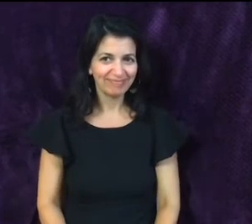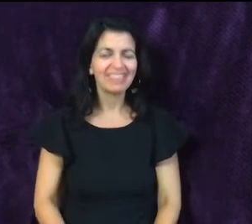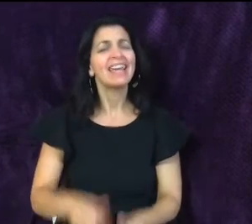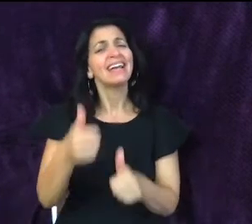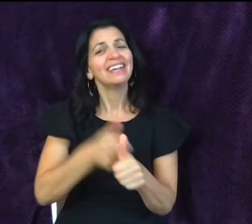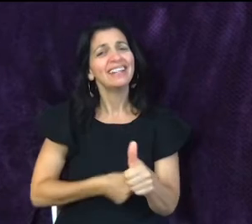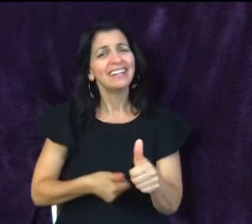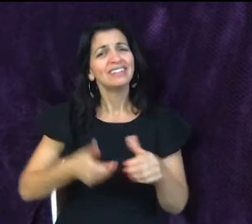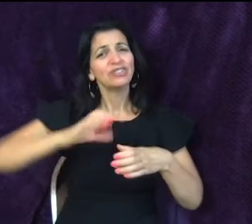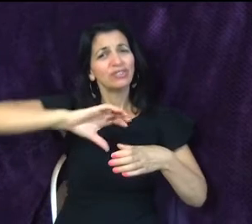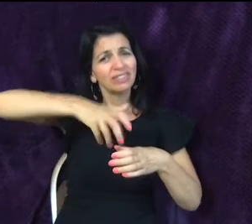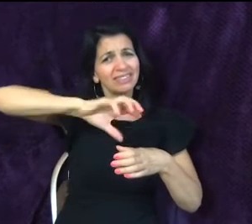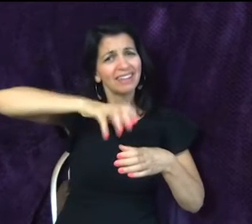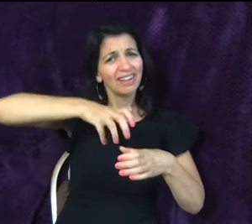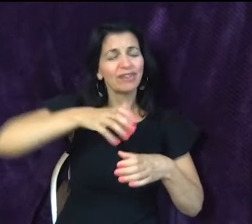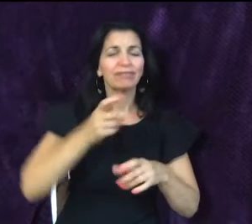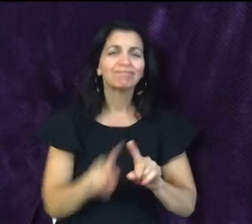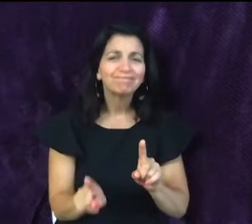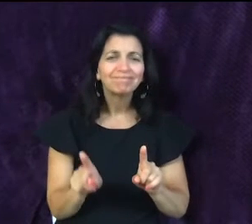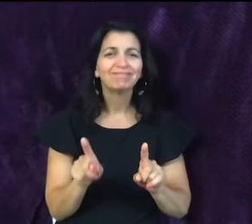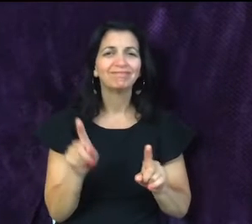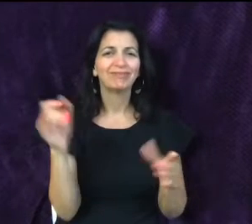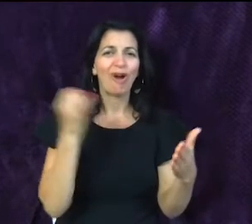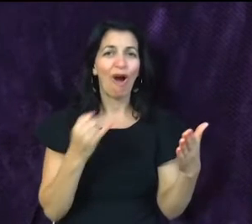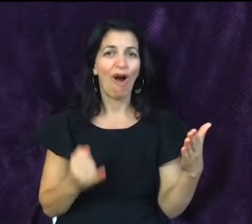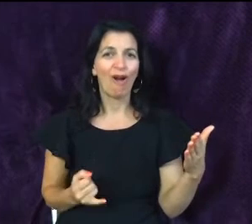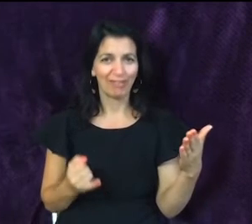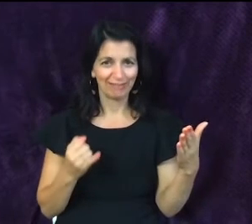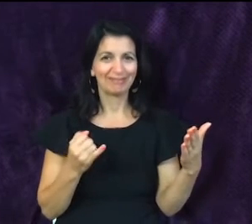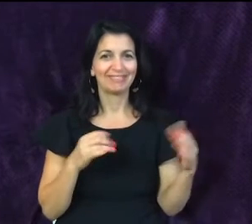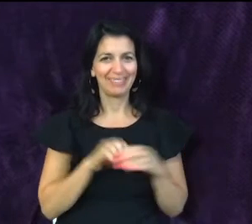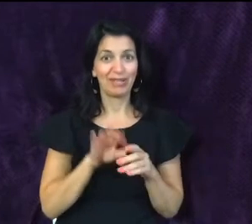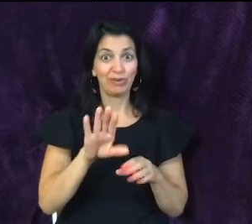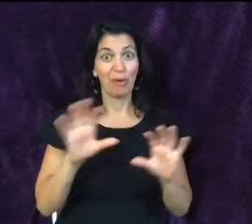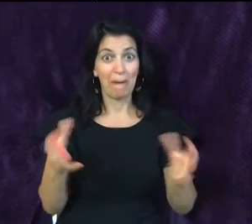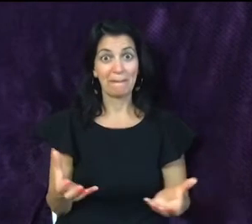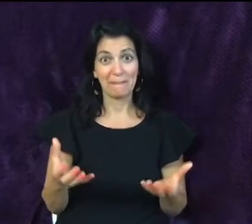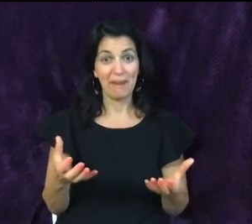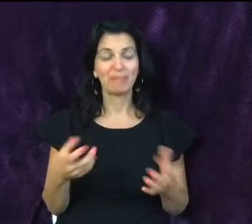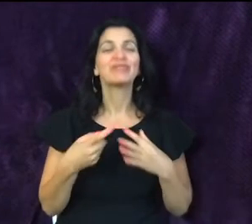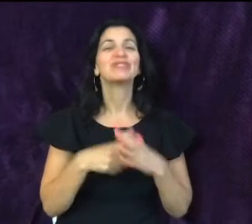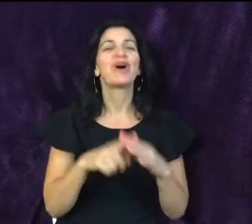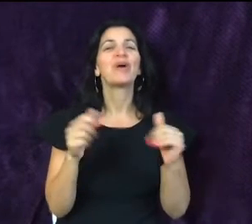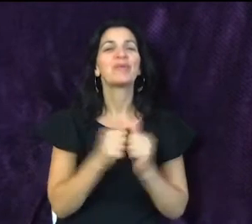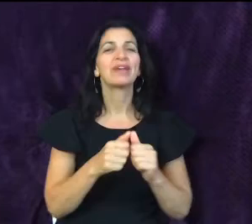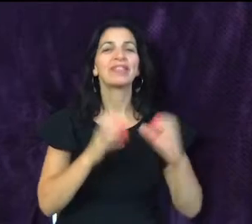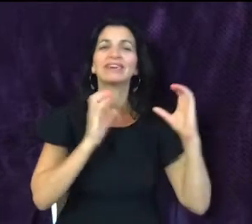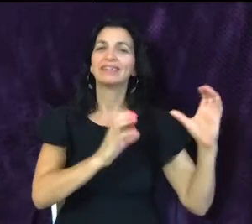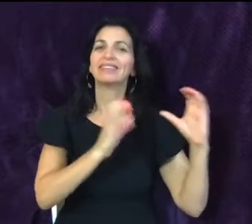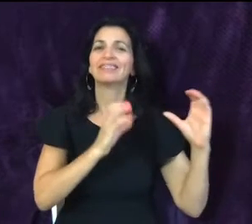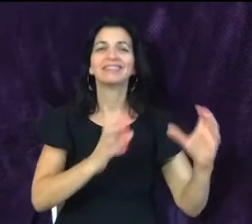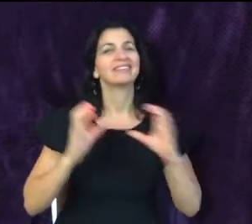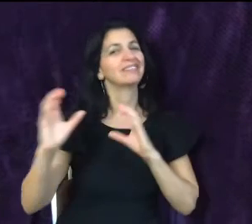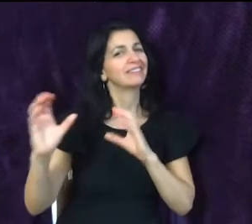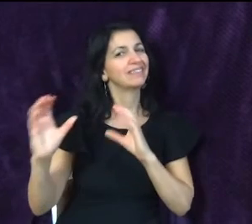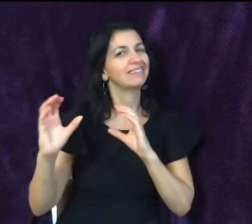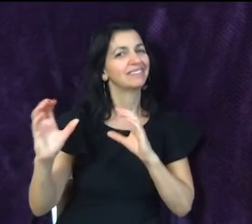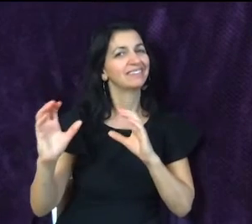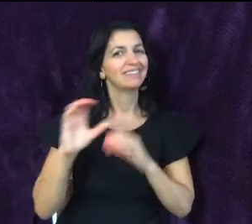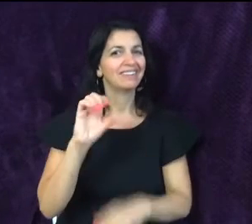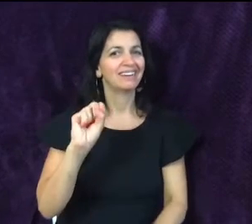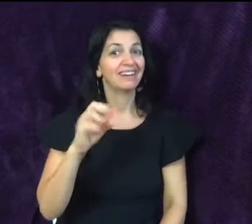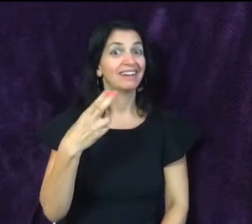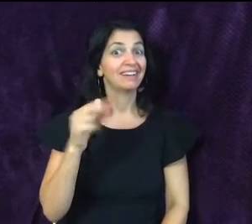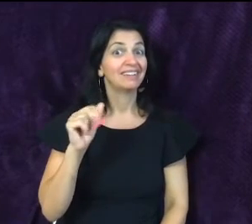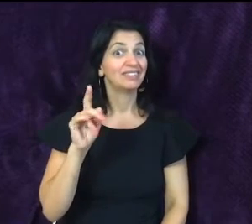part of your DIY band. We'll start with the shaker part. And for that, I'm going to use rice. You can